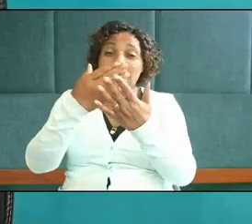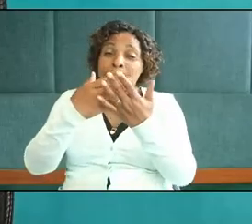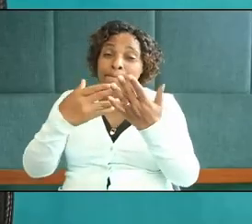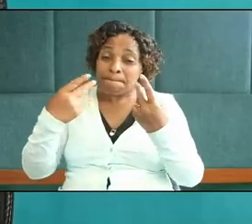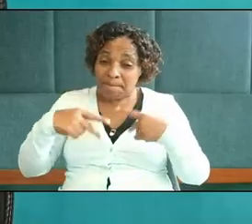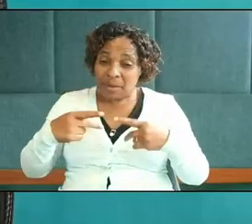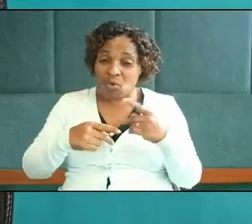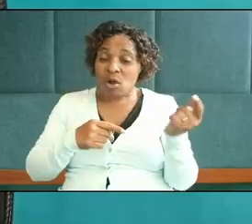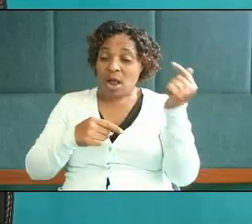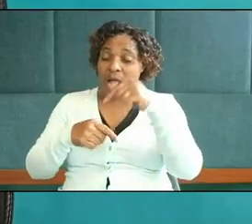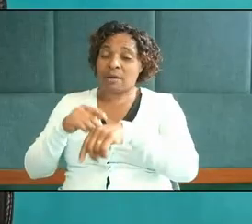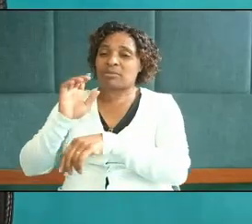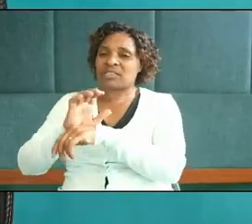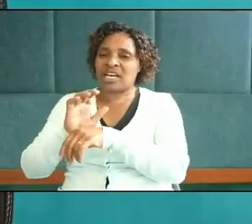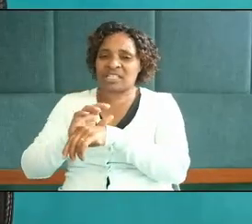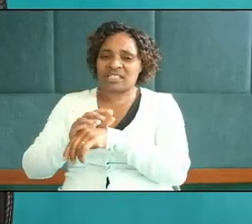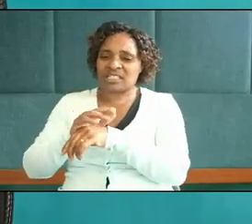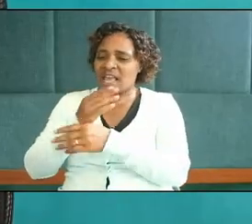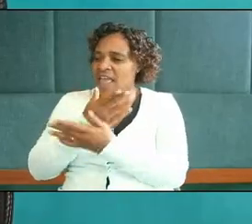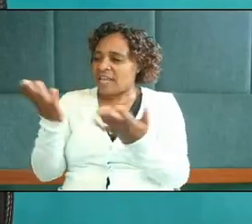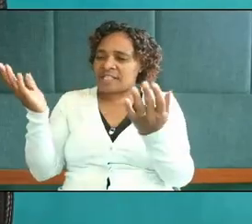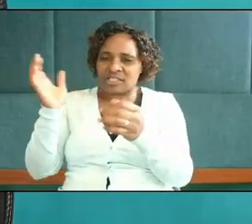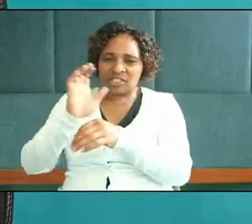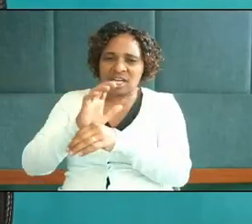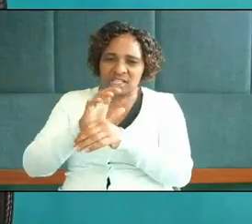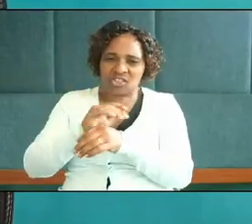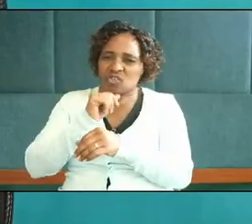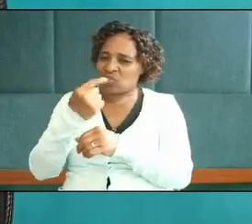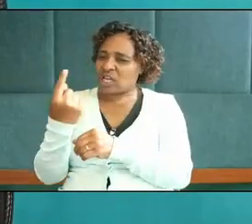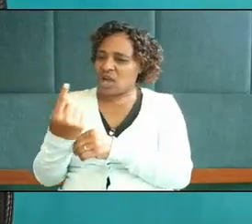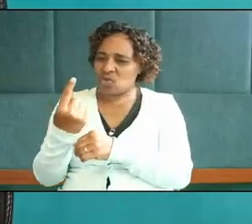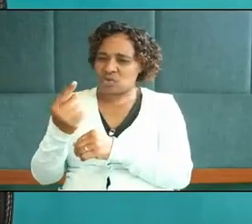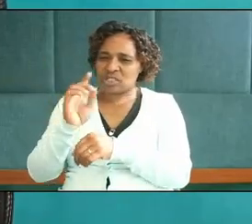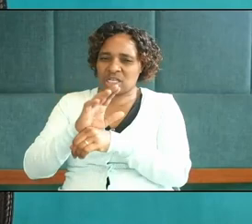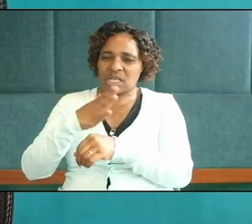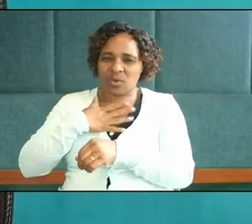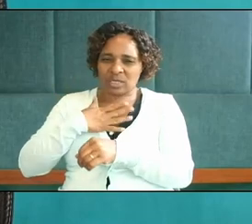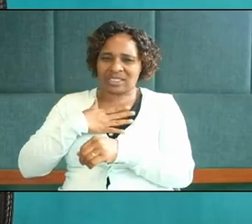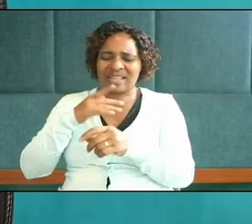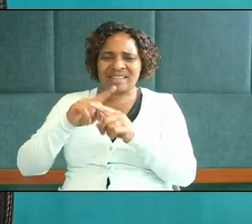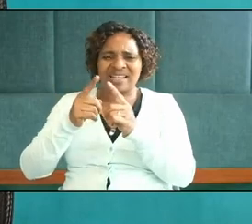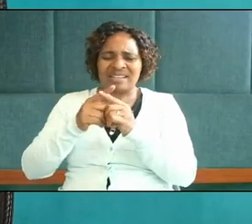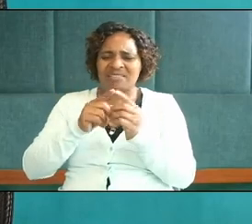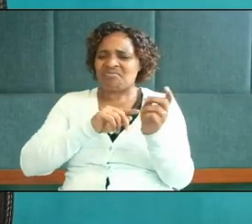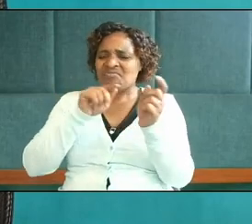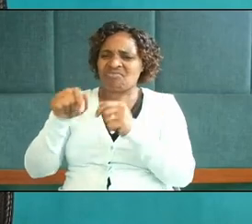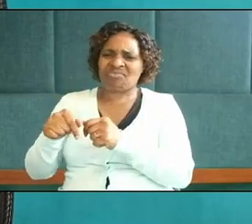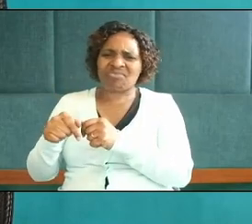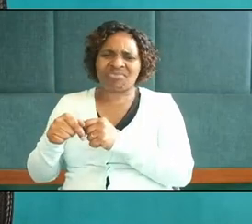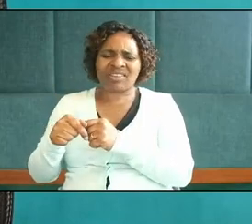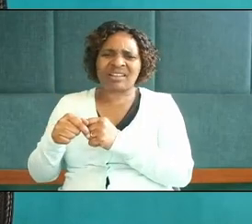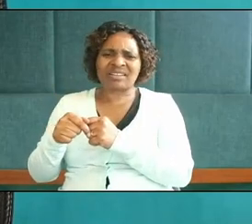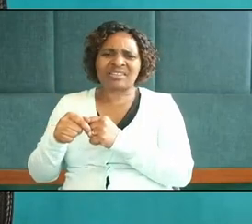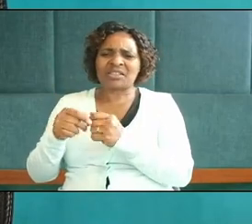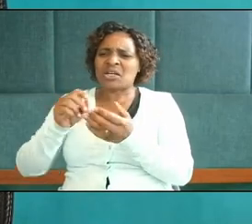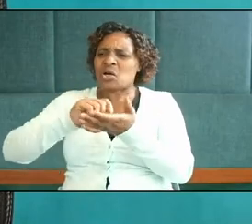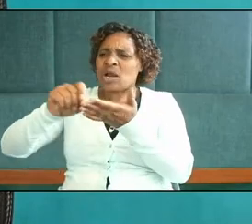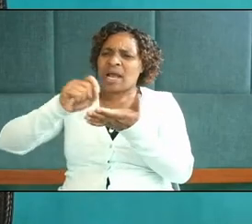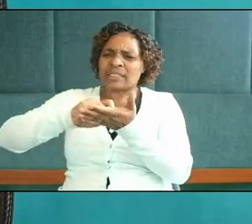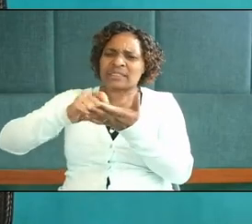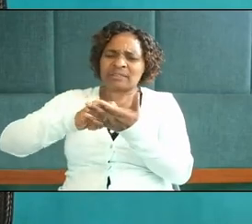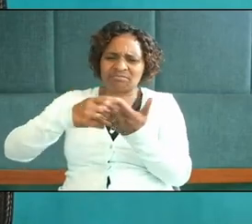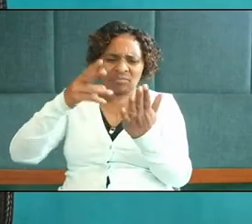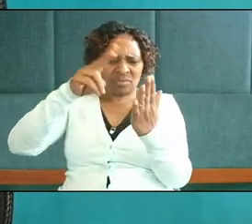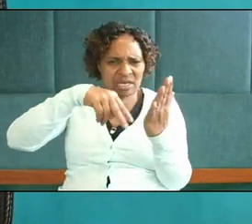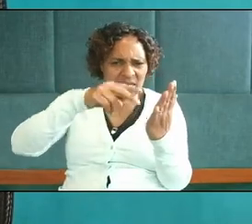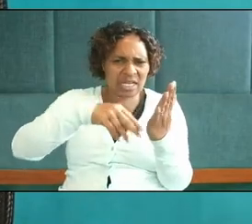maybe not even necessarily our church, but in any church, and they just be on their phones throughout. And it's not that they are writing notes or